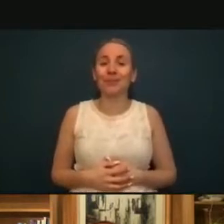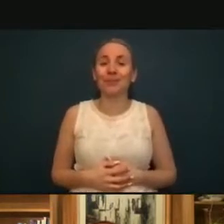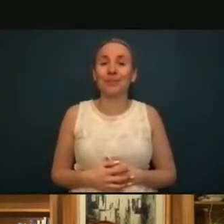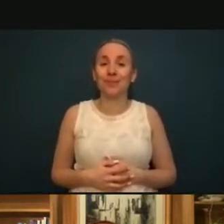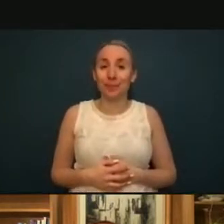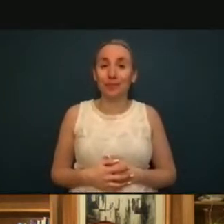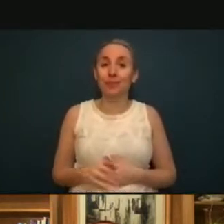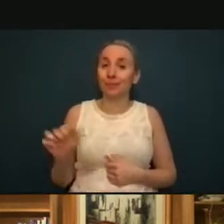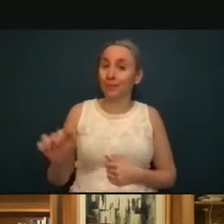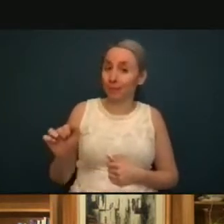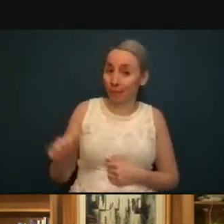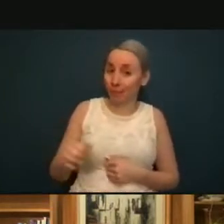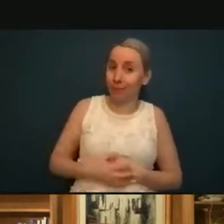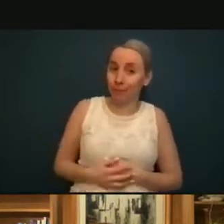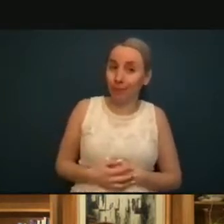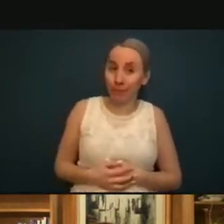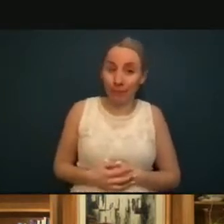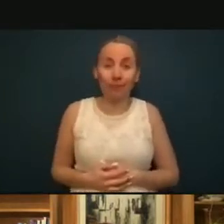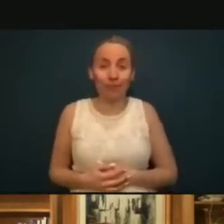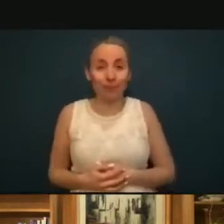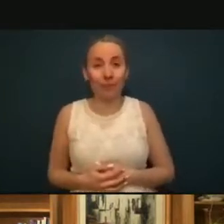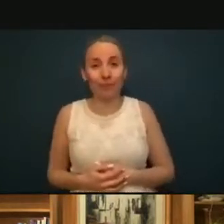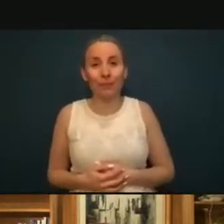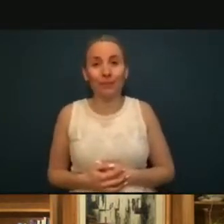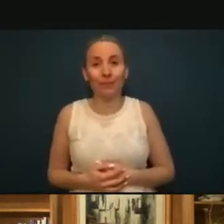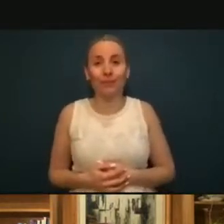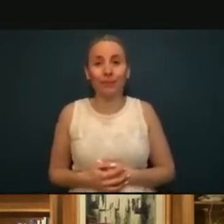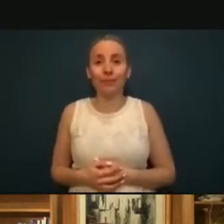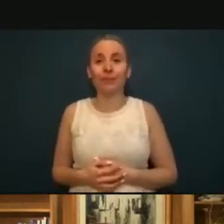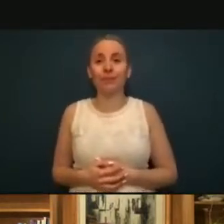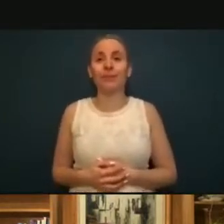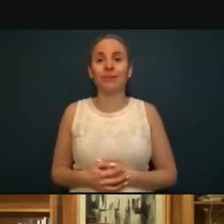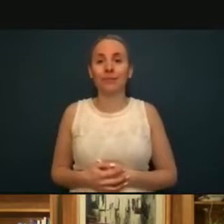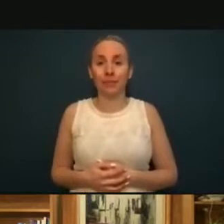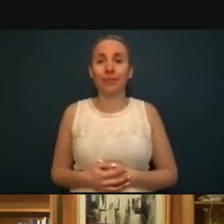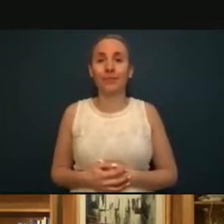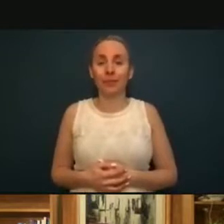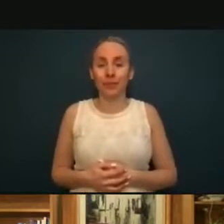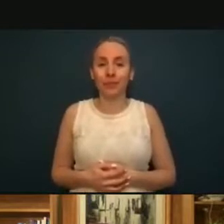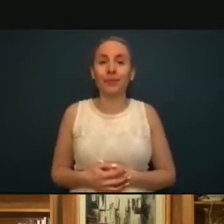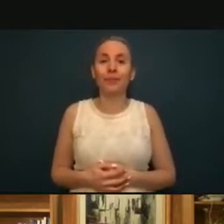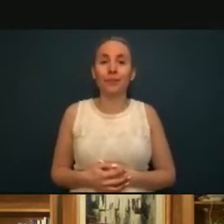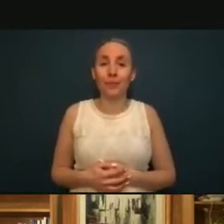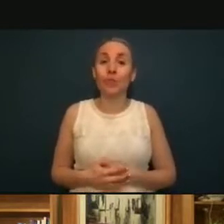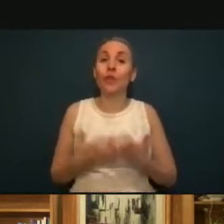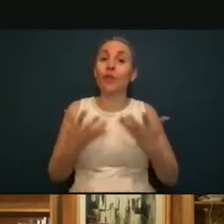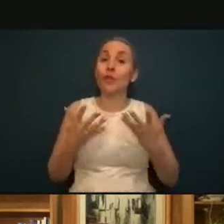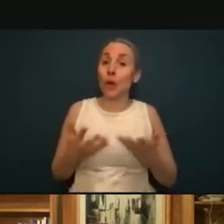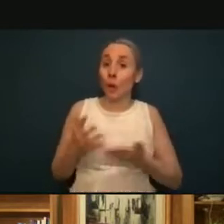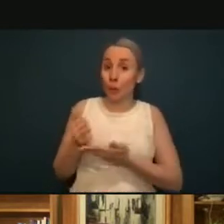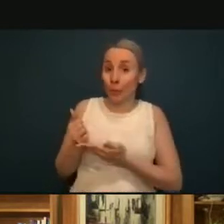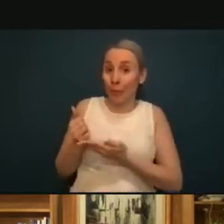so what ways in which could, like, for example, the audience at home